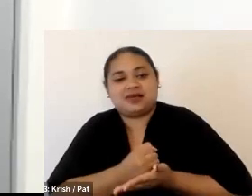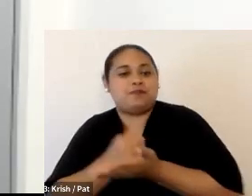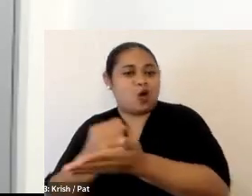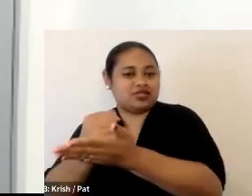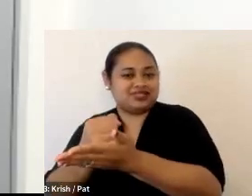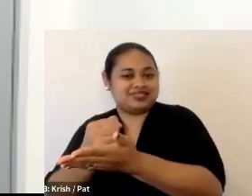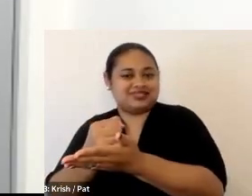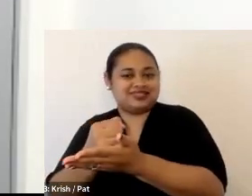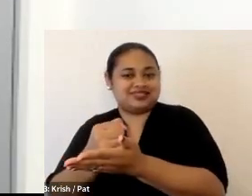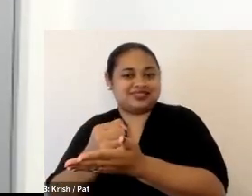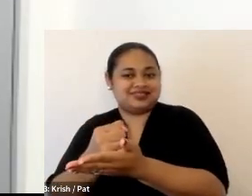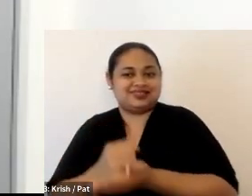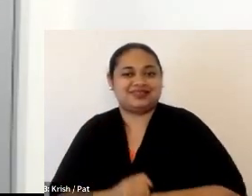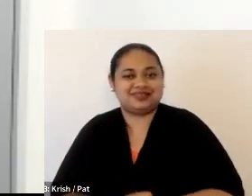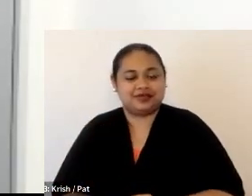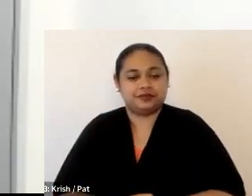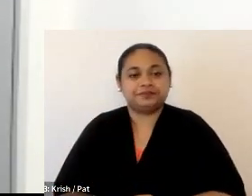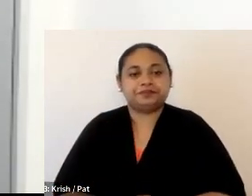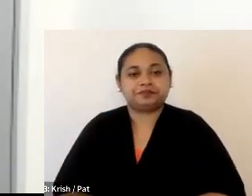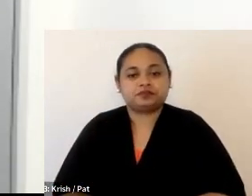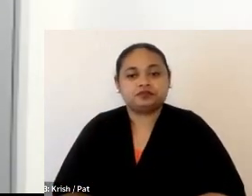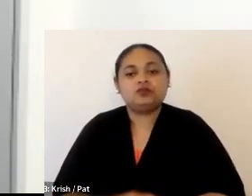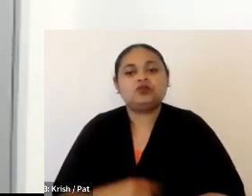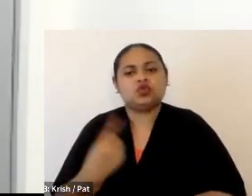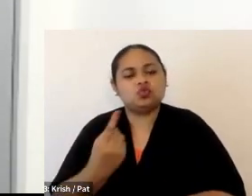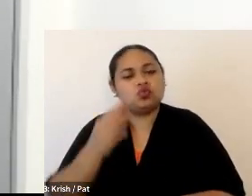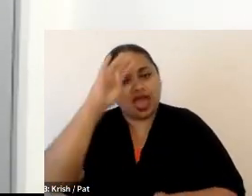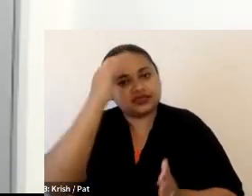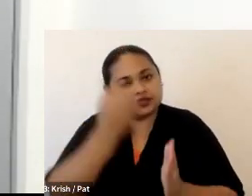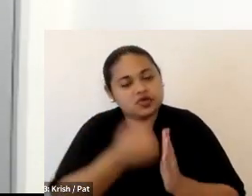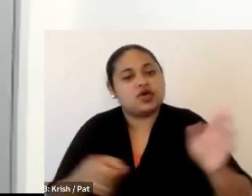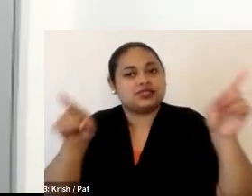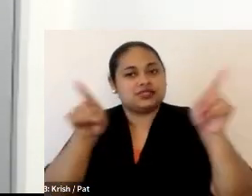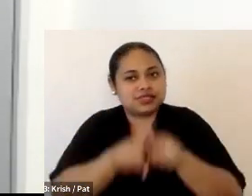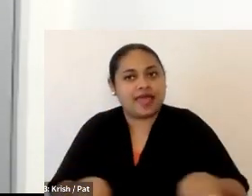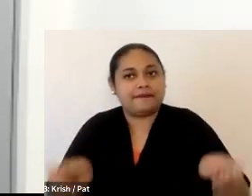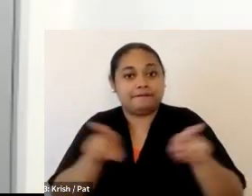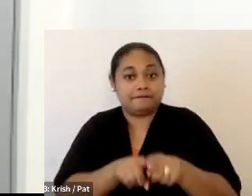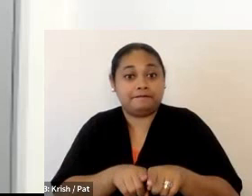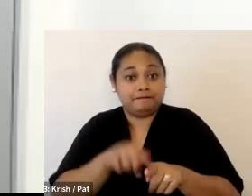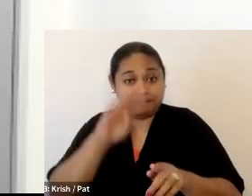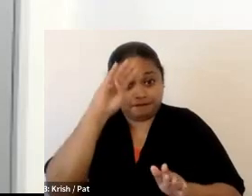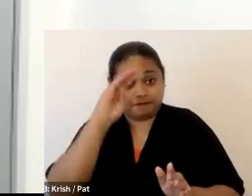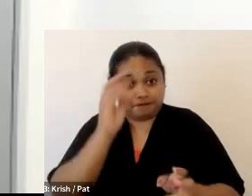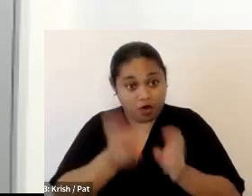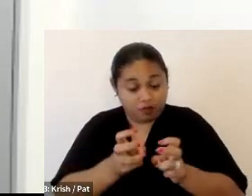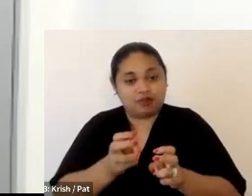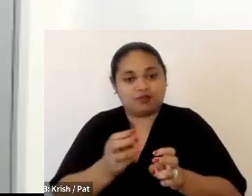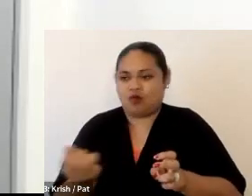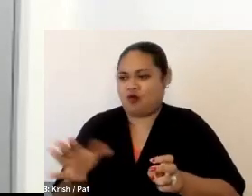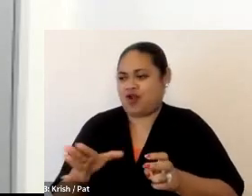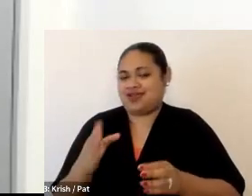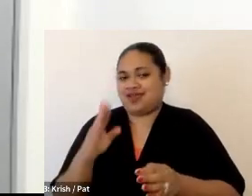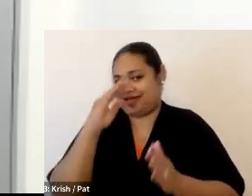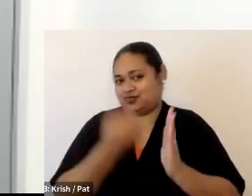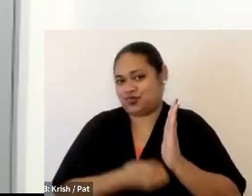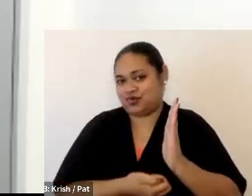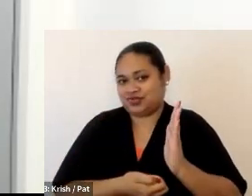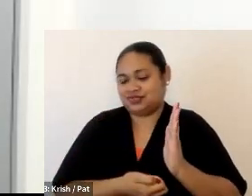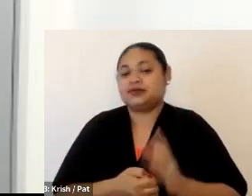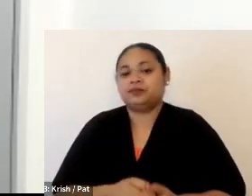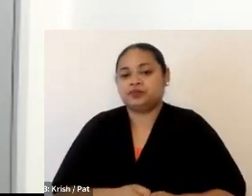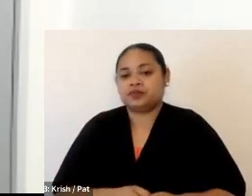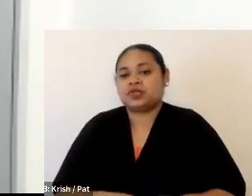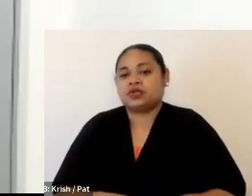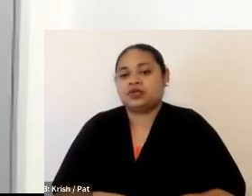regulatory bodies who are facing the same problems they've always faced, but in new and supercharged ways due